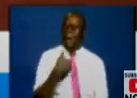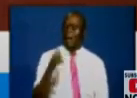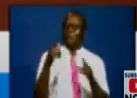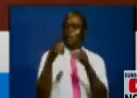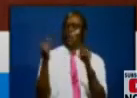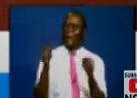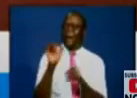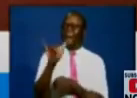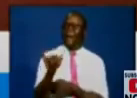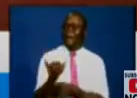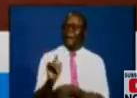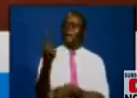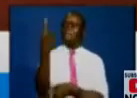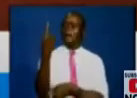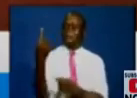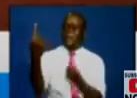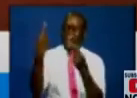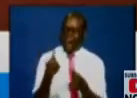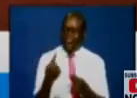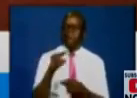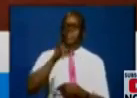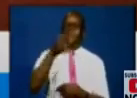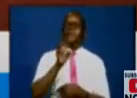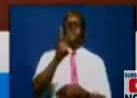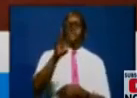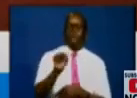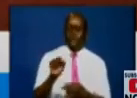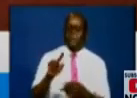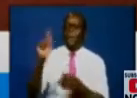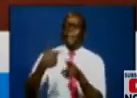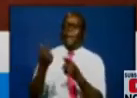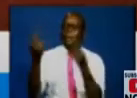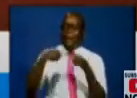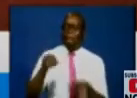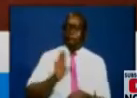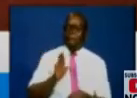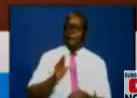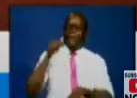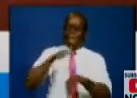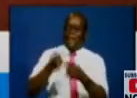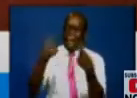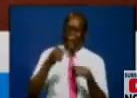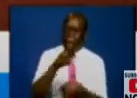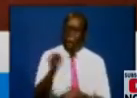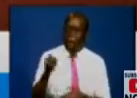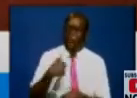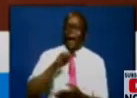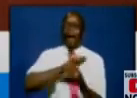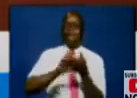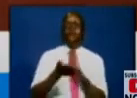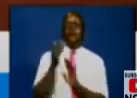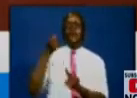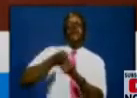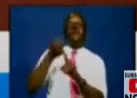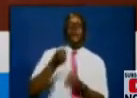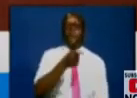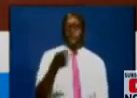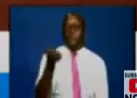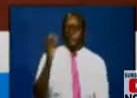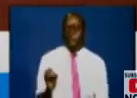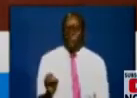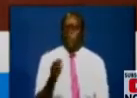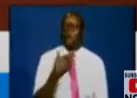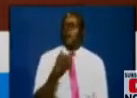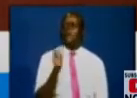says first they come for the Jews and then they come for who. By the time they come for you, there's no one to fight for you. So I want